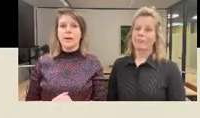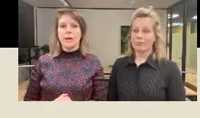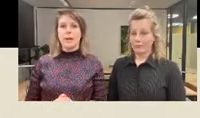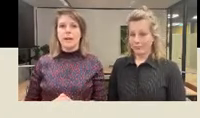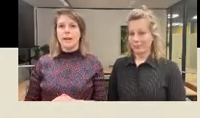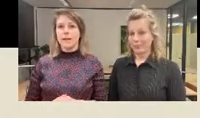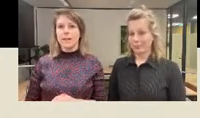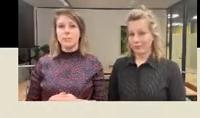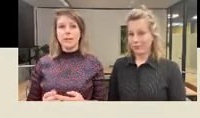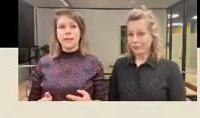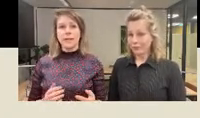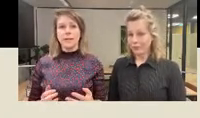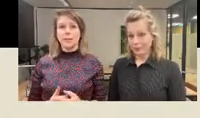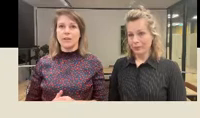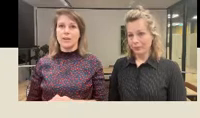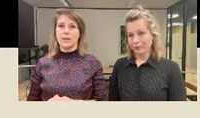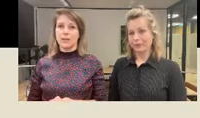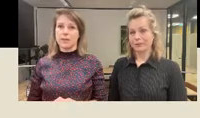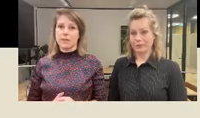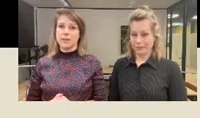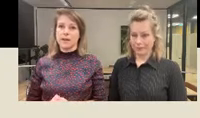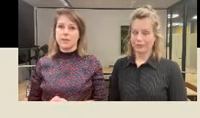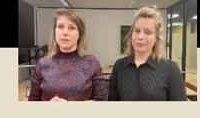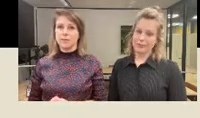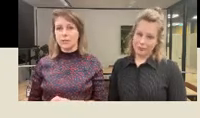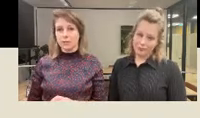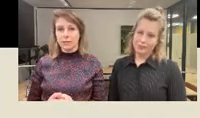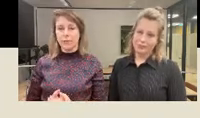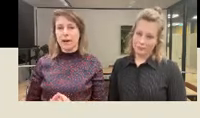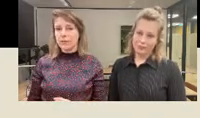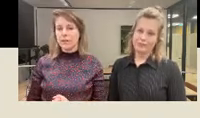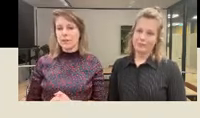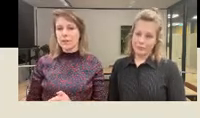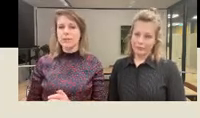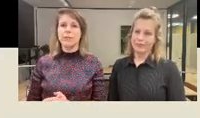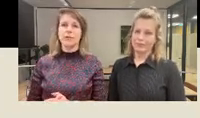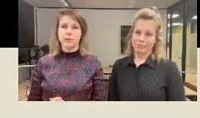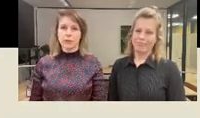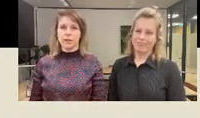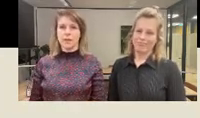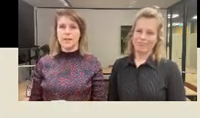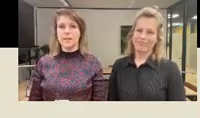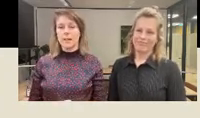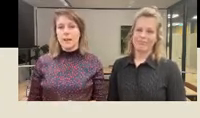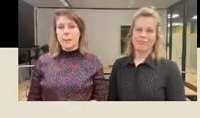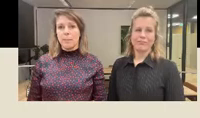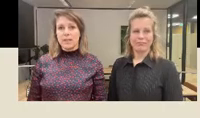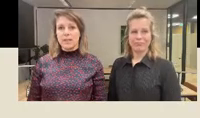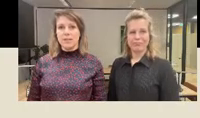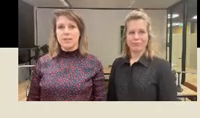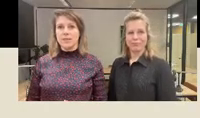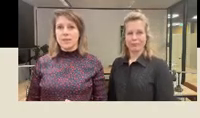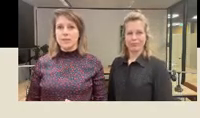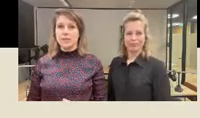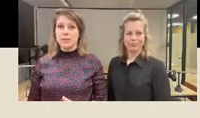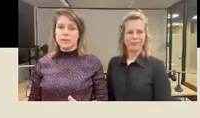vivo in the morning, and EMDR therapy in the afternoon during 5 consecutive working days.